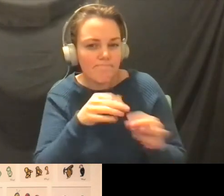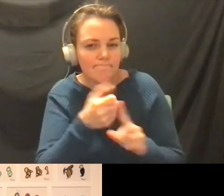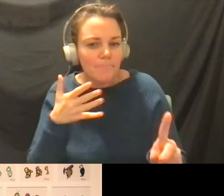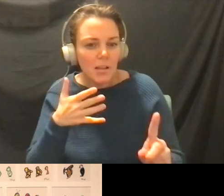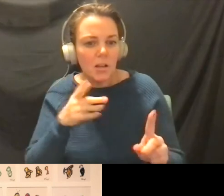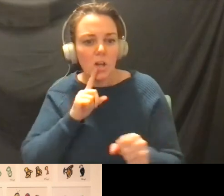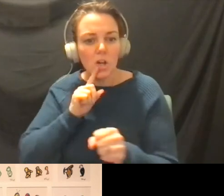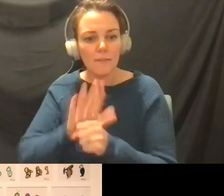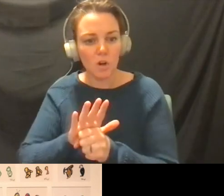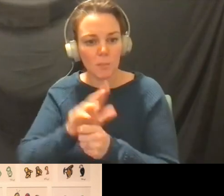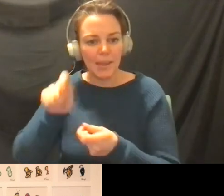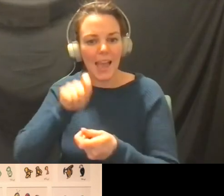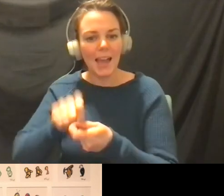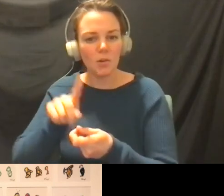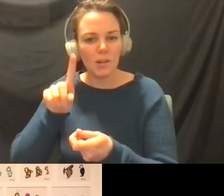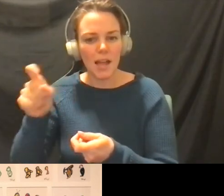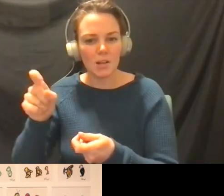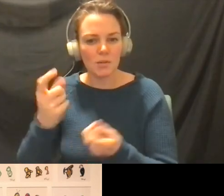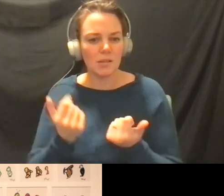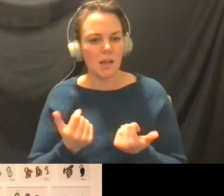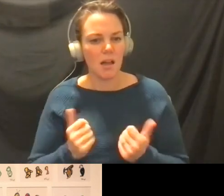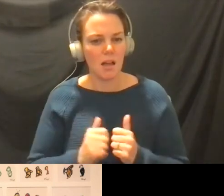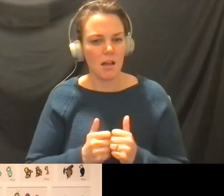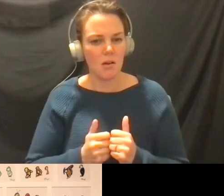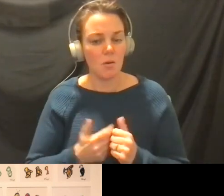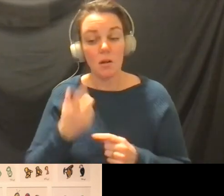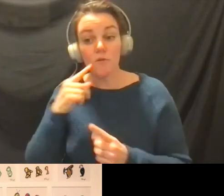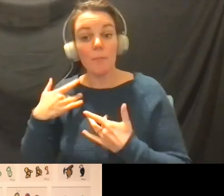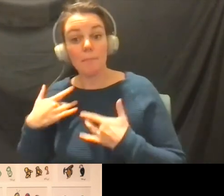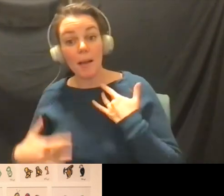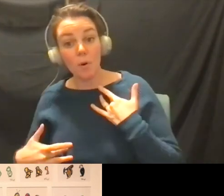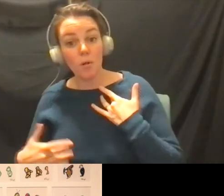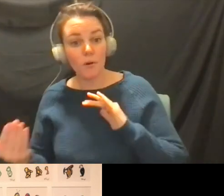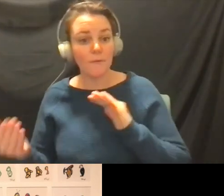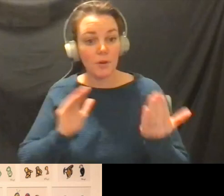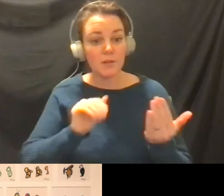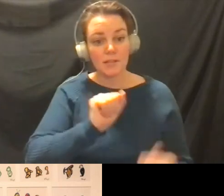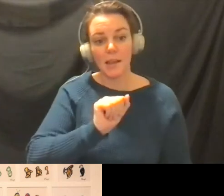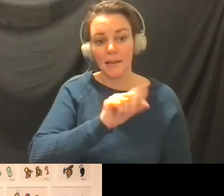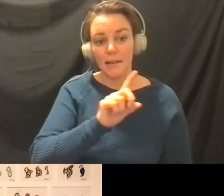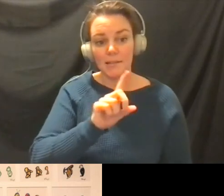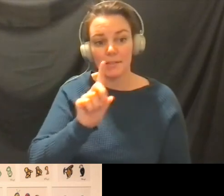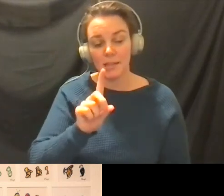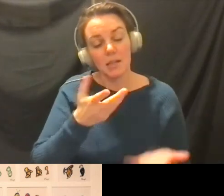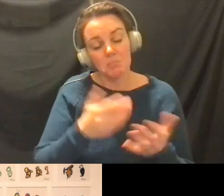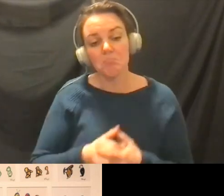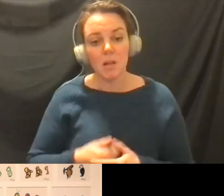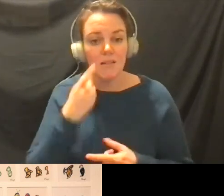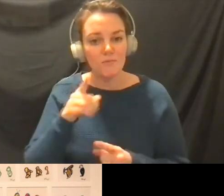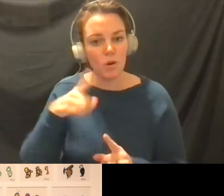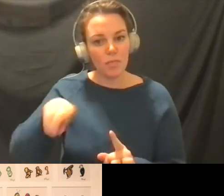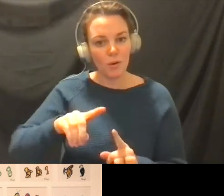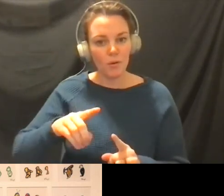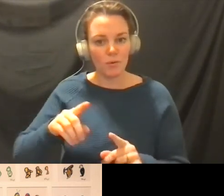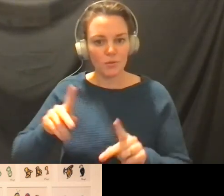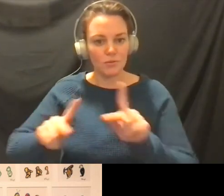an accurate diagnosis of bipolar disorder versus other disorder like ADD in this particular